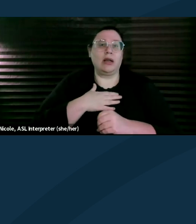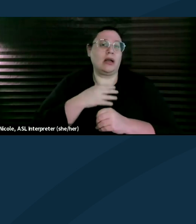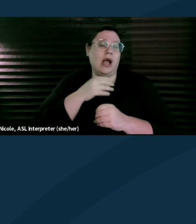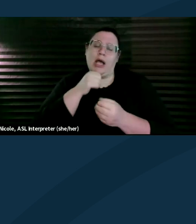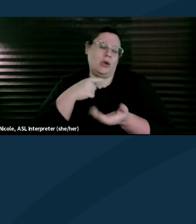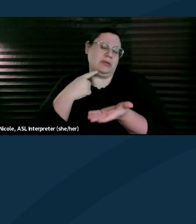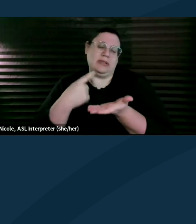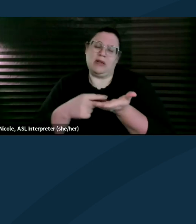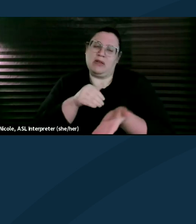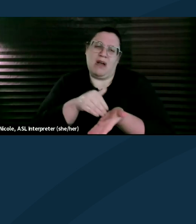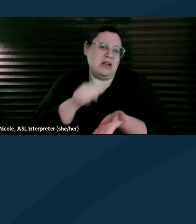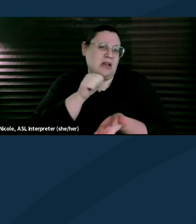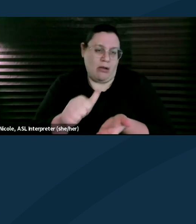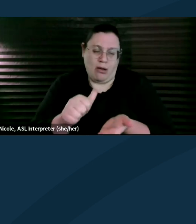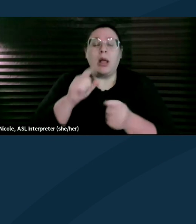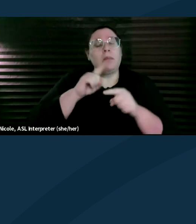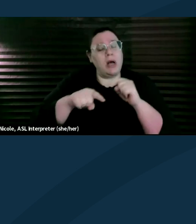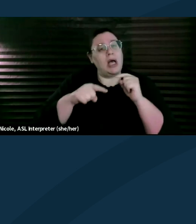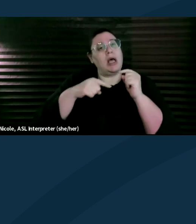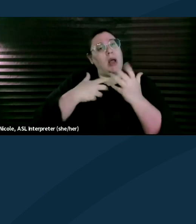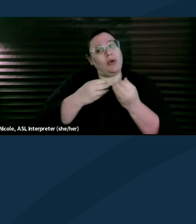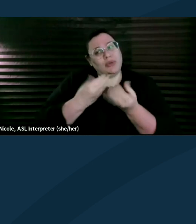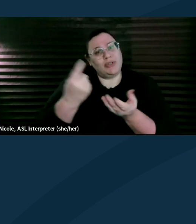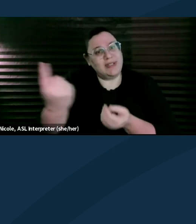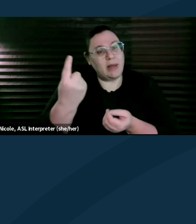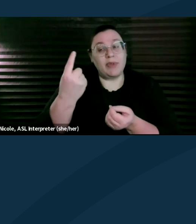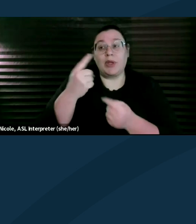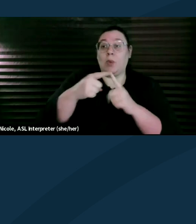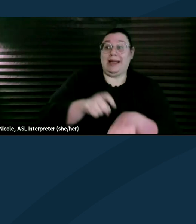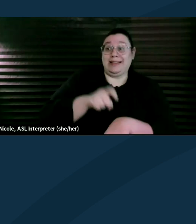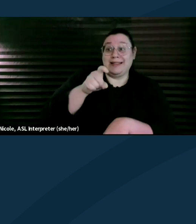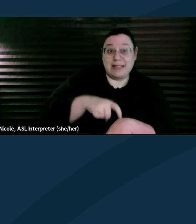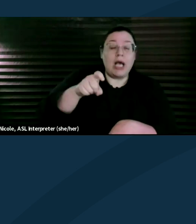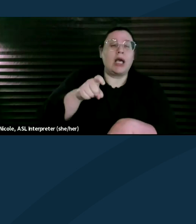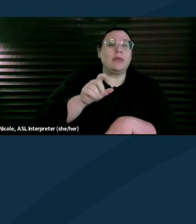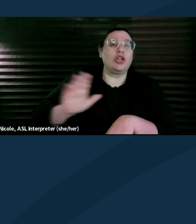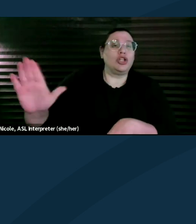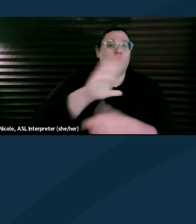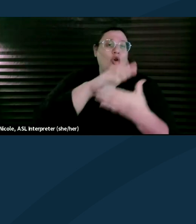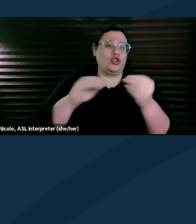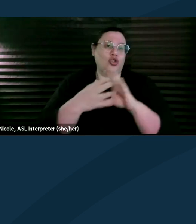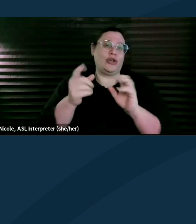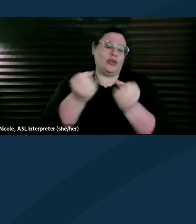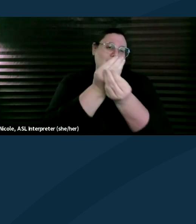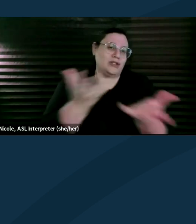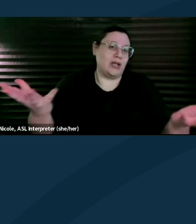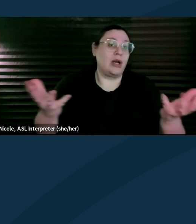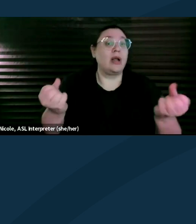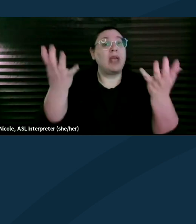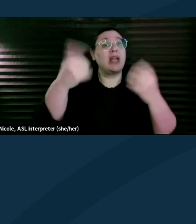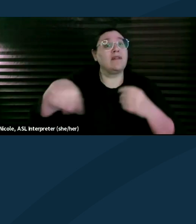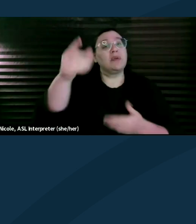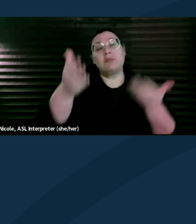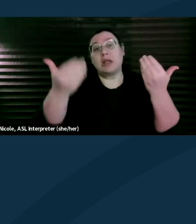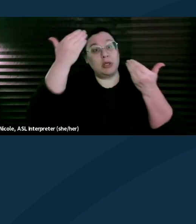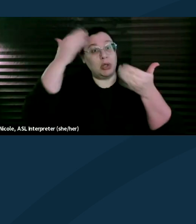but I wanted to give you something that when it comes time, you can share your story. Many of you may not know,